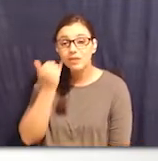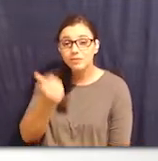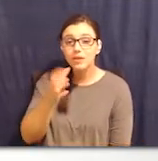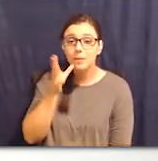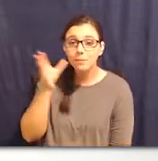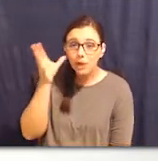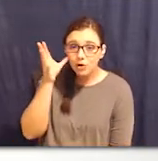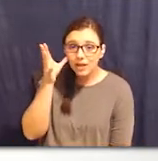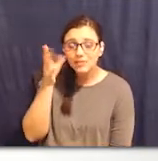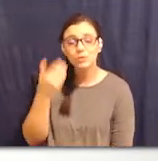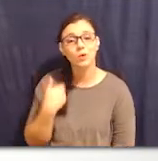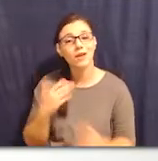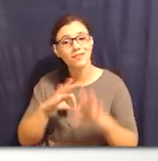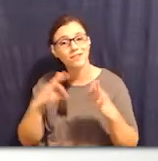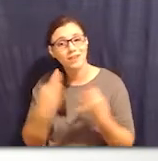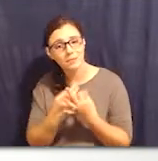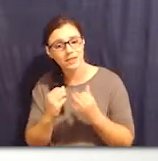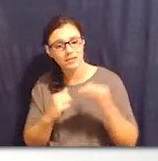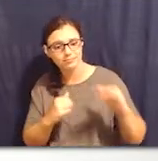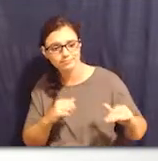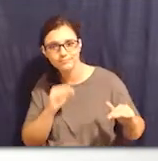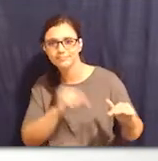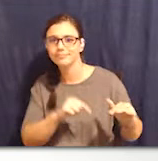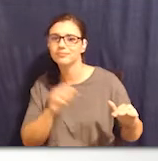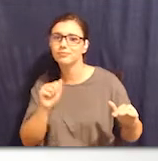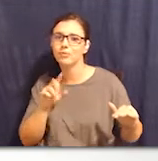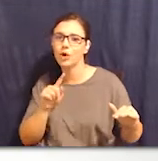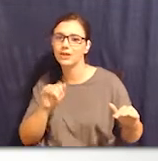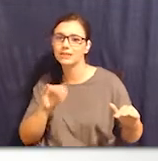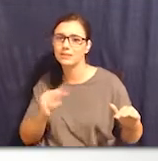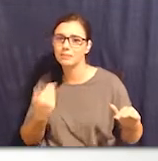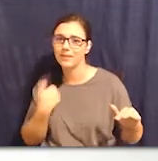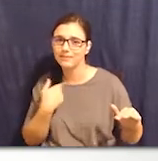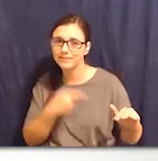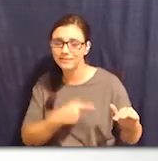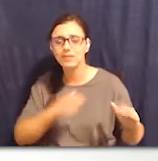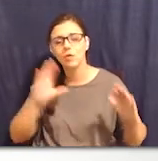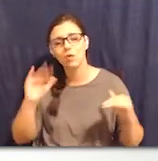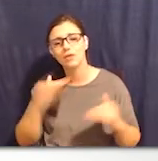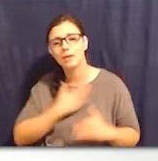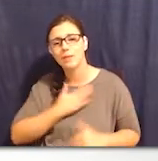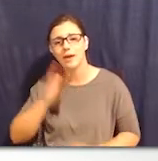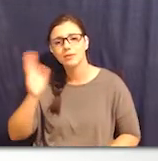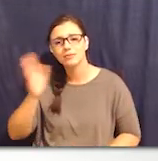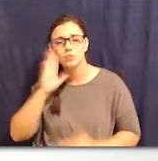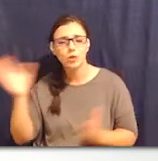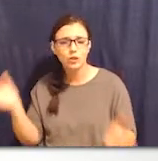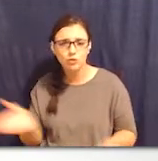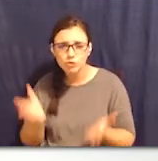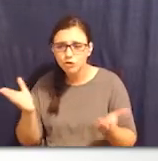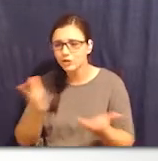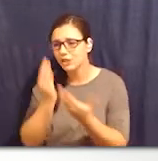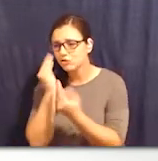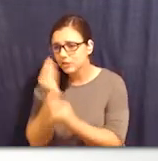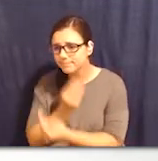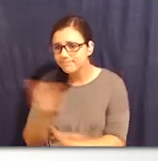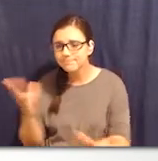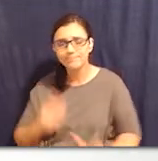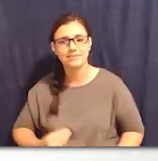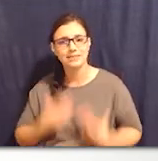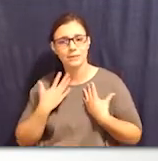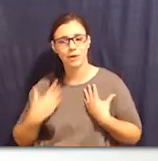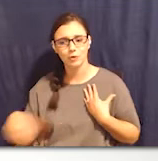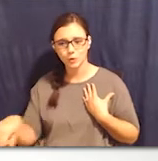them. If you're a parent or a family member of a child with autism, I hope that my presentation